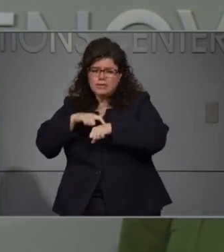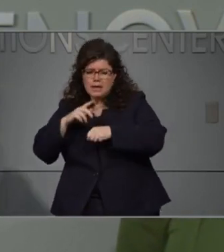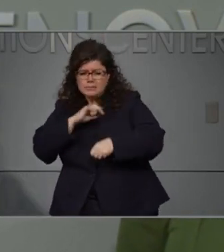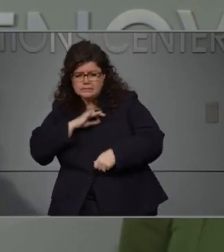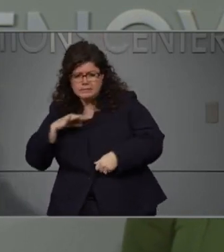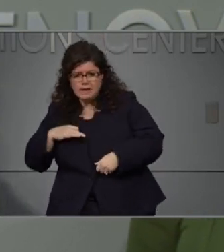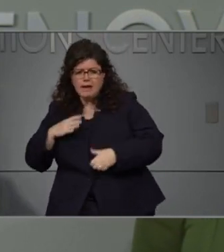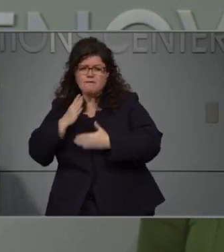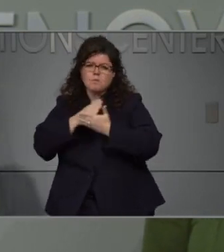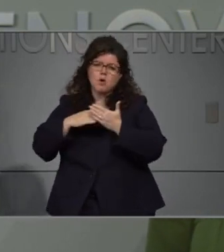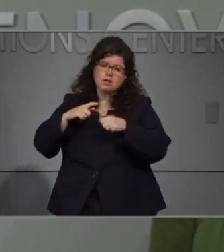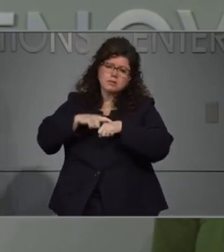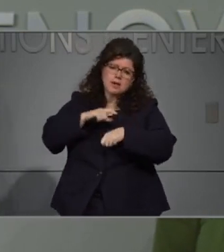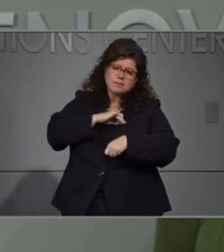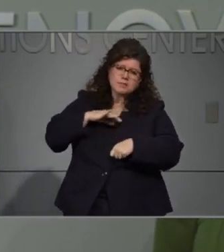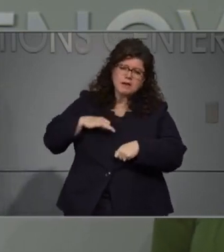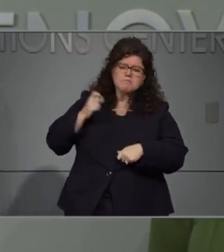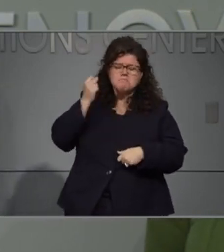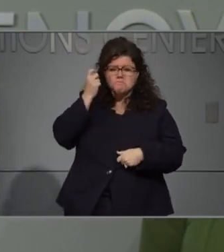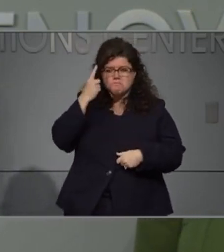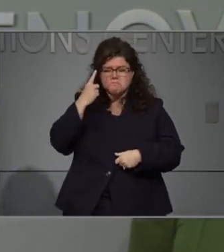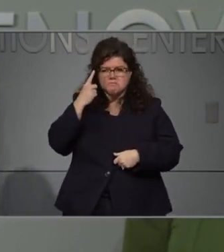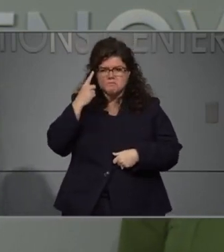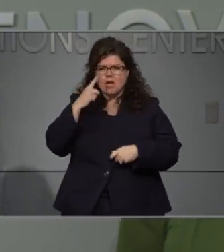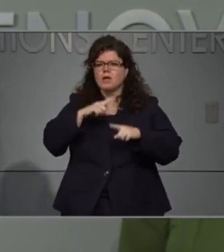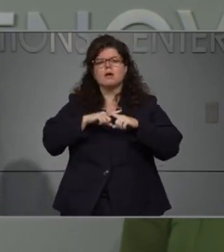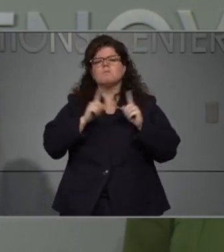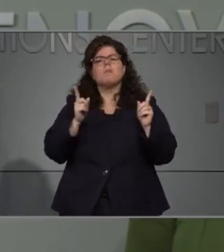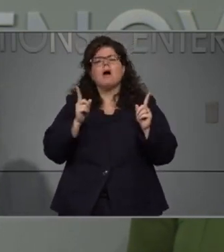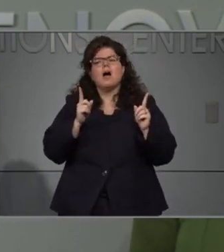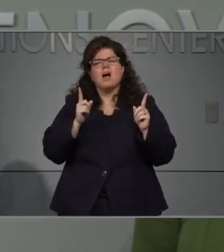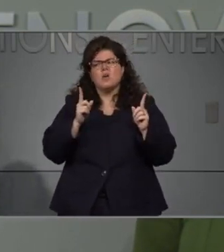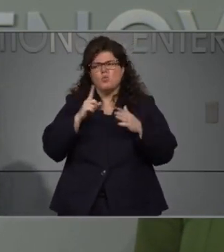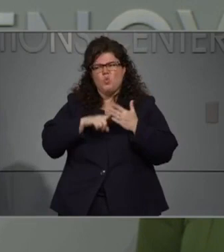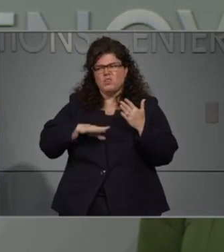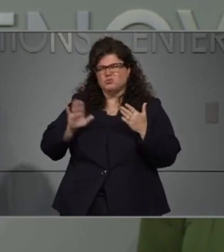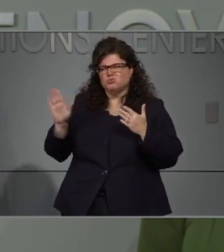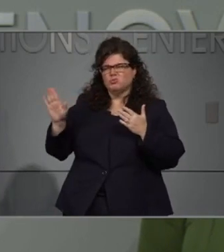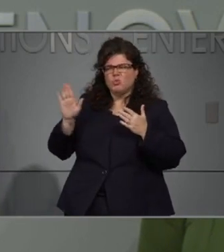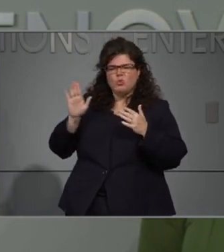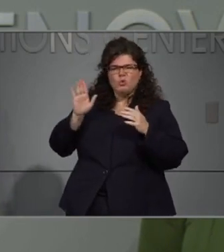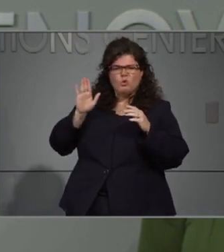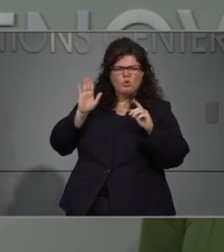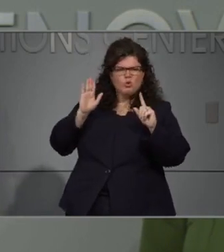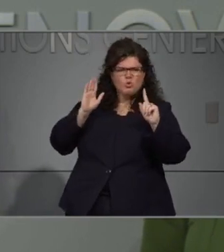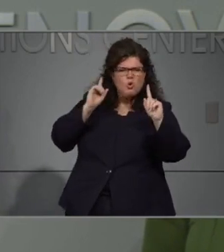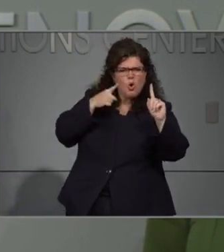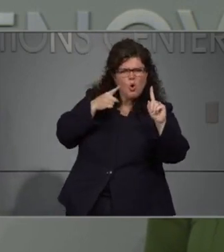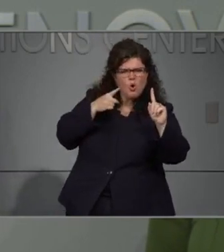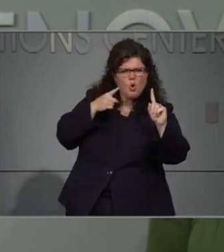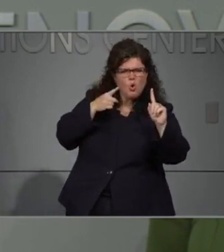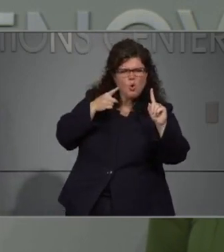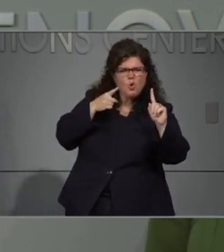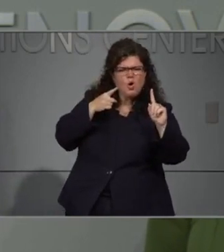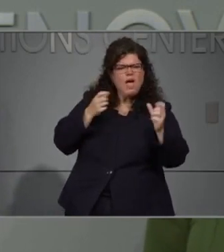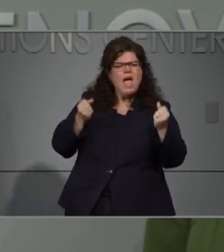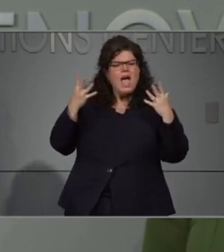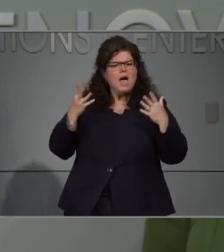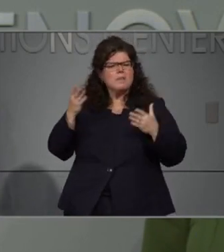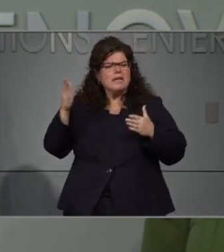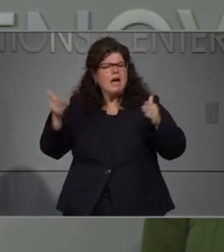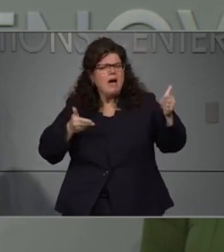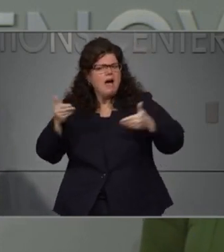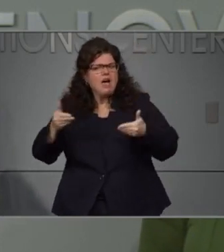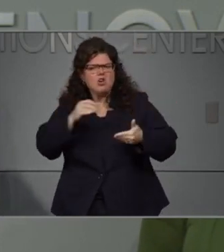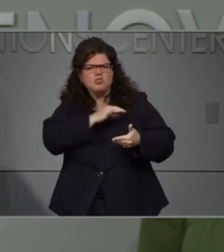we also do not see is what is the goal for the number to have, or is that going to be kind of something that is ever-changing as the